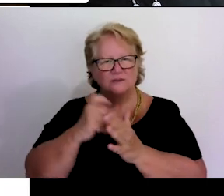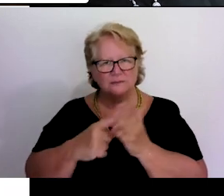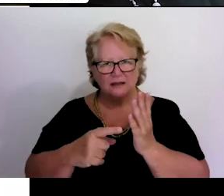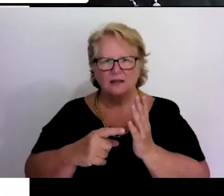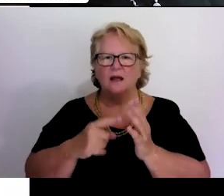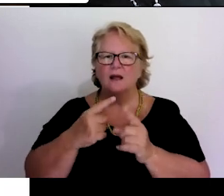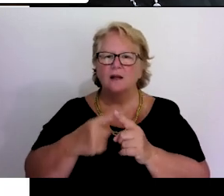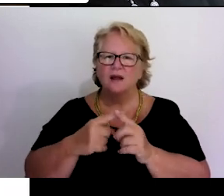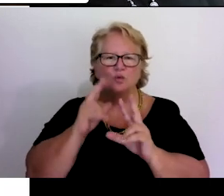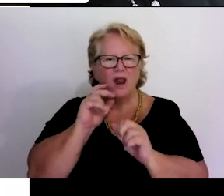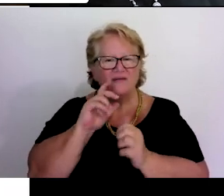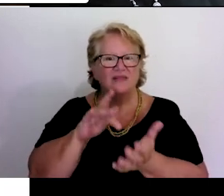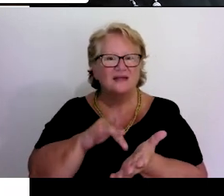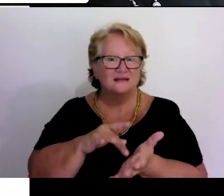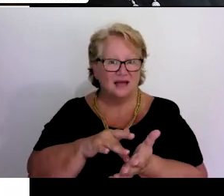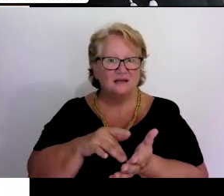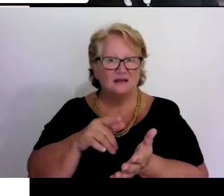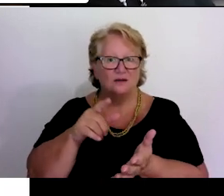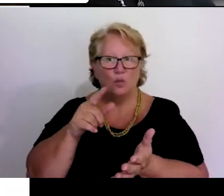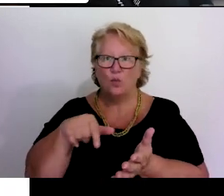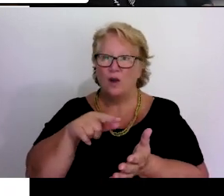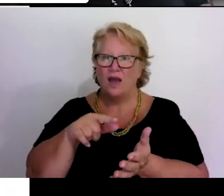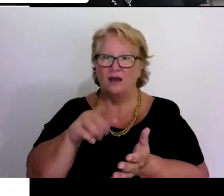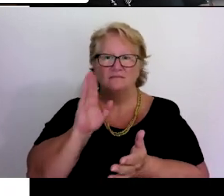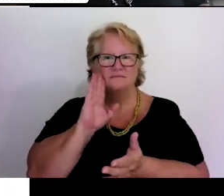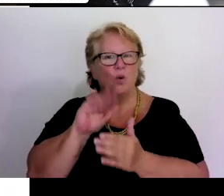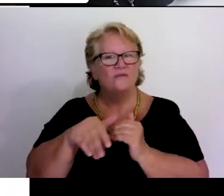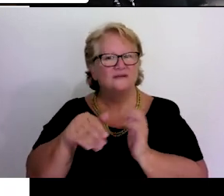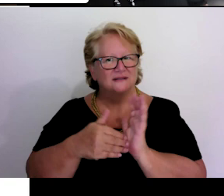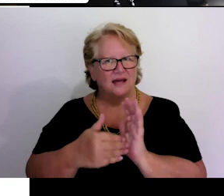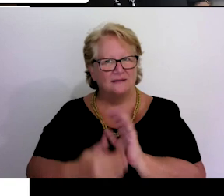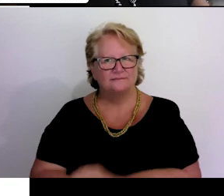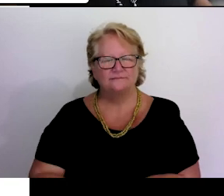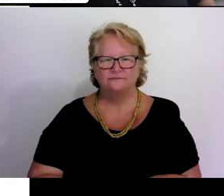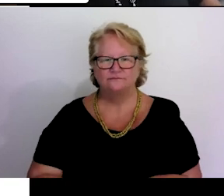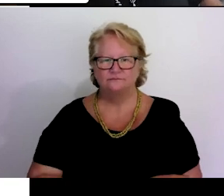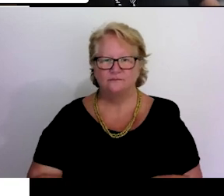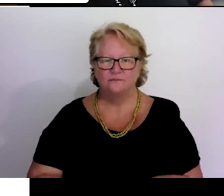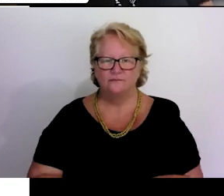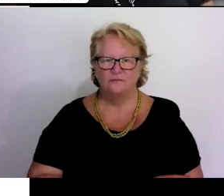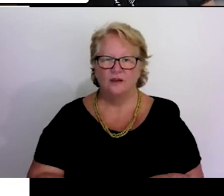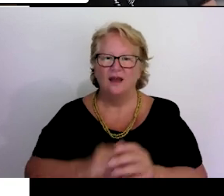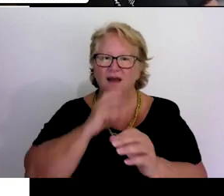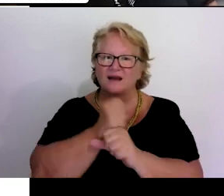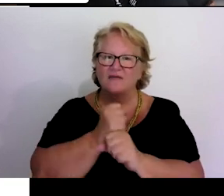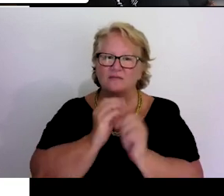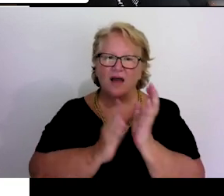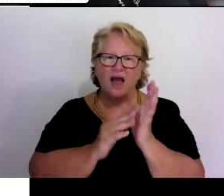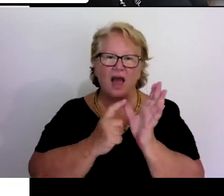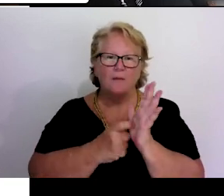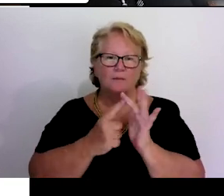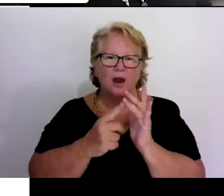importantly, running the centre that is hosting this webinar today. From the government, there's Marion Hales-McDonald,